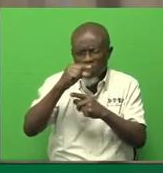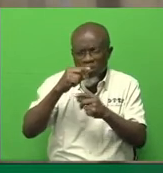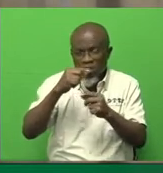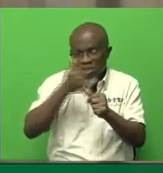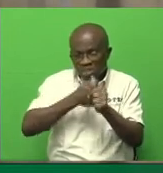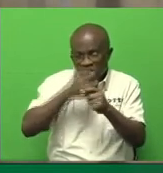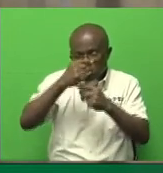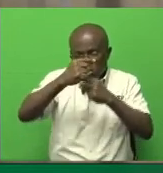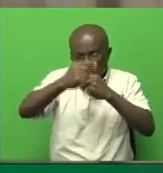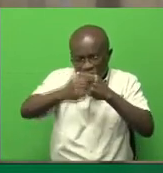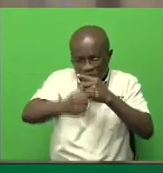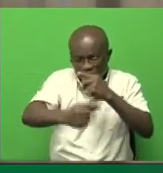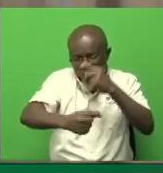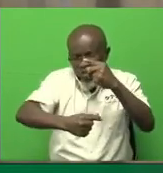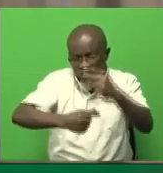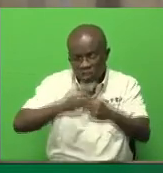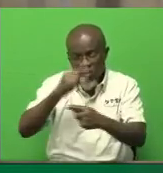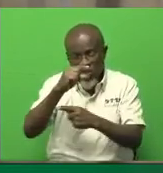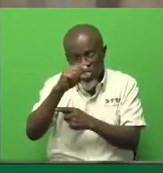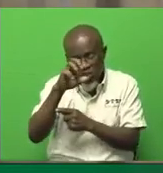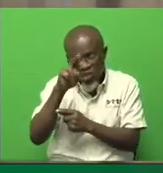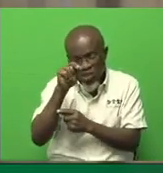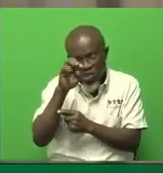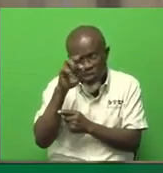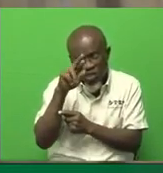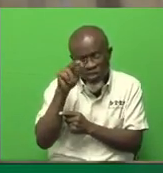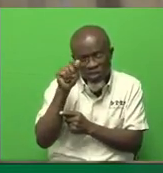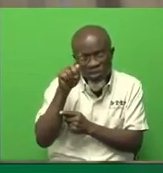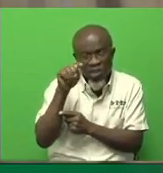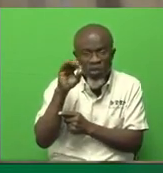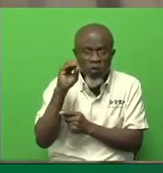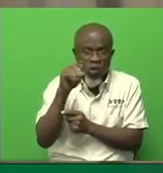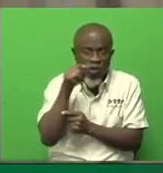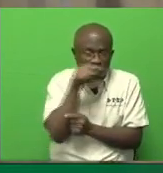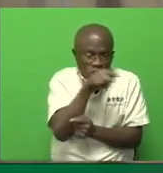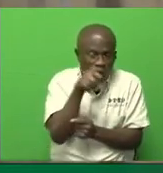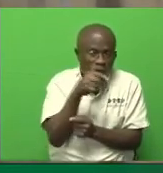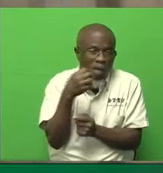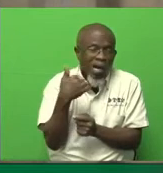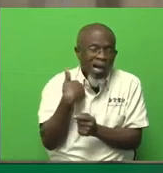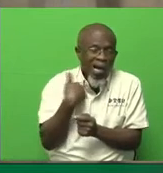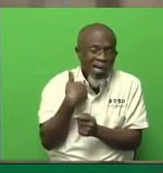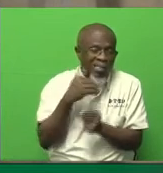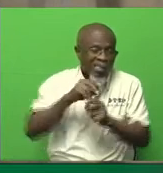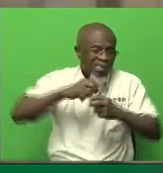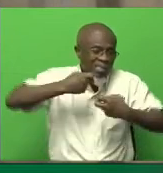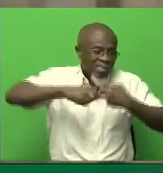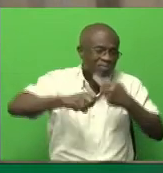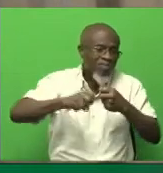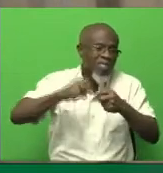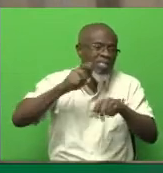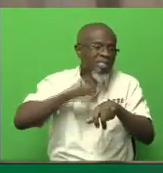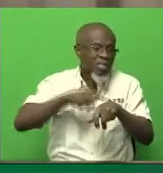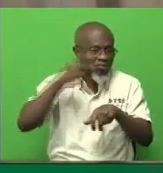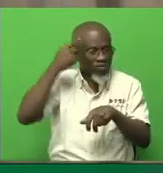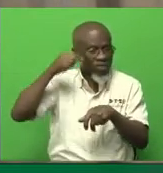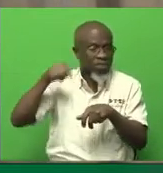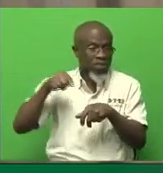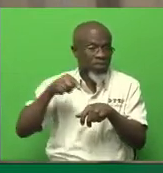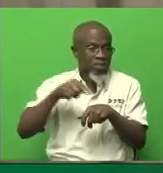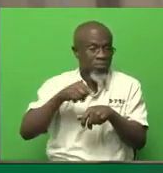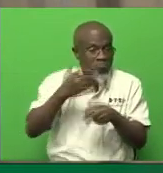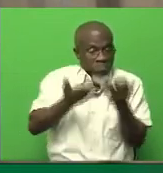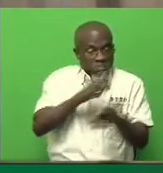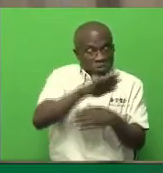you're telling me because you had a difficult time of it or many of us in the house may have had a difficult time